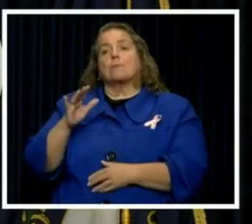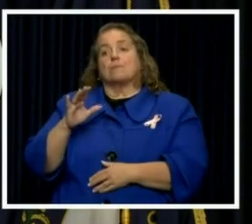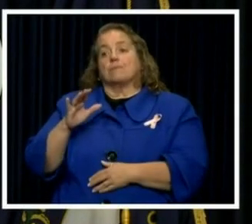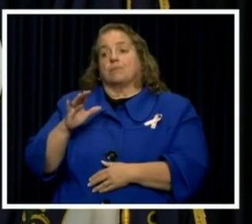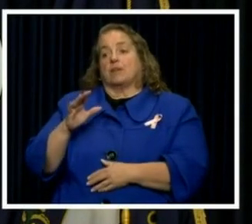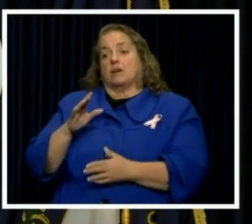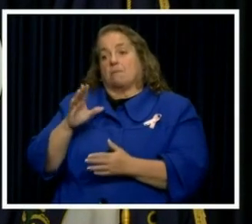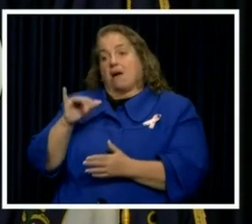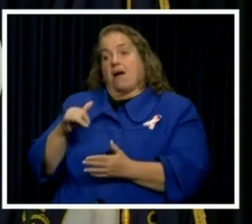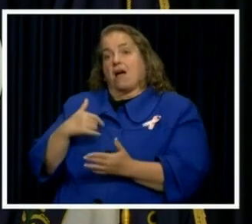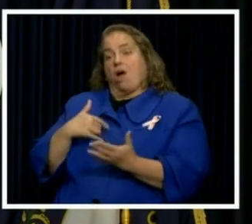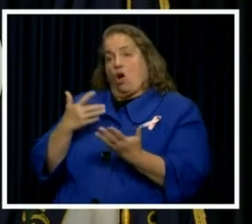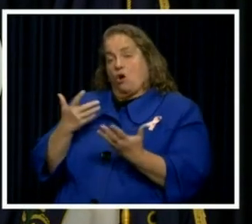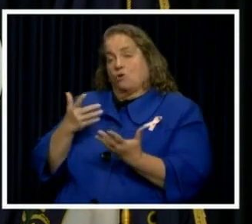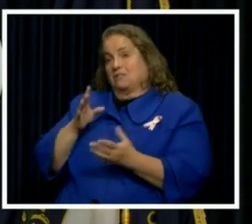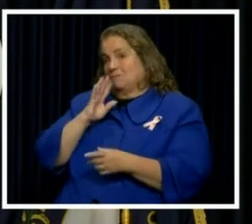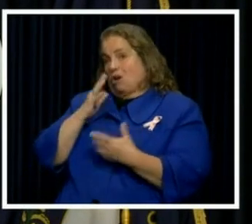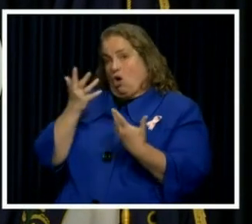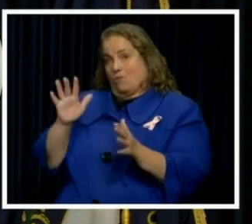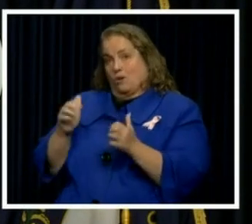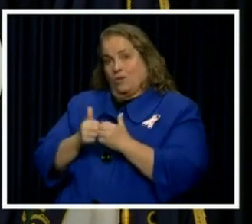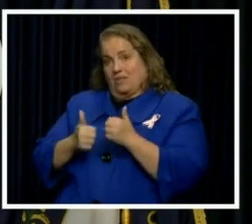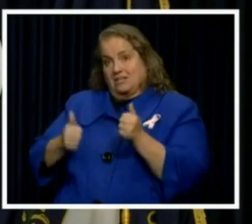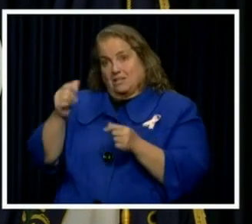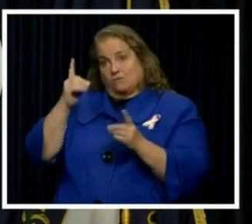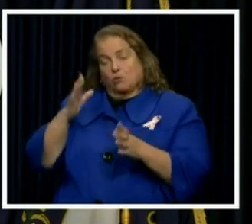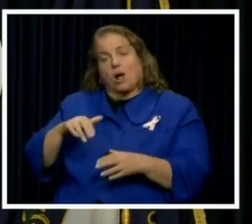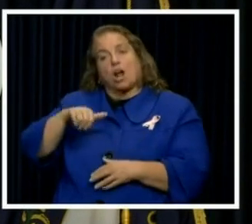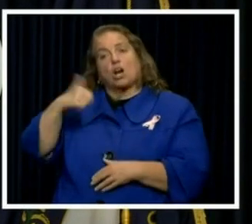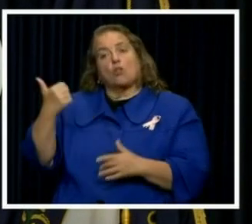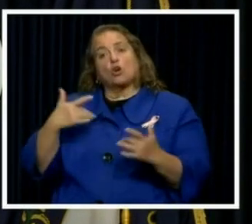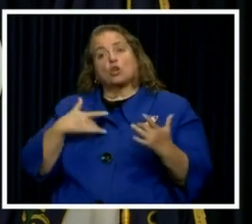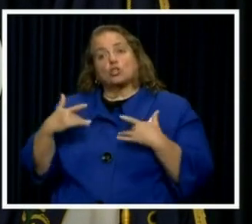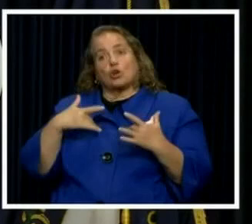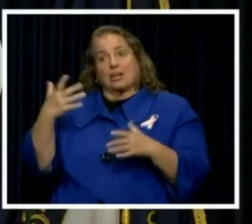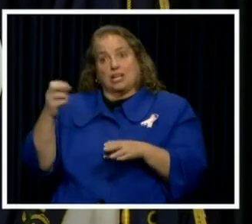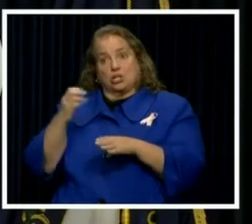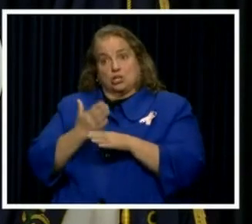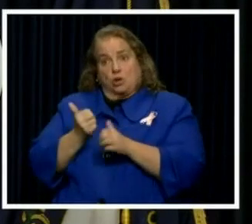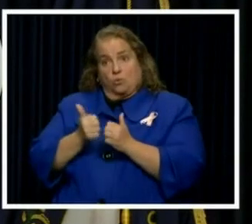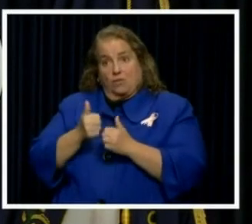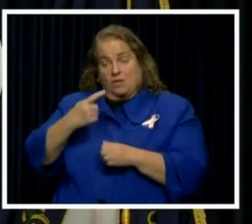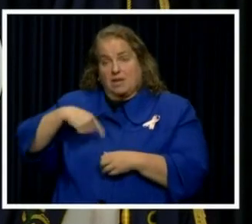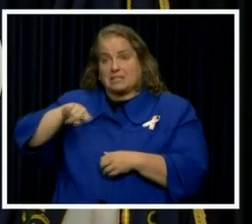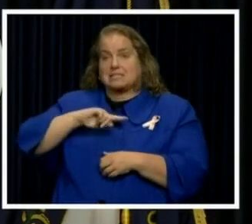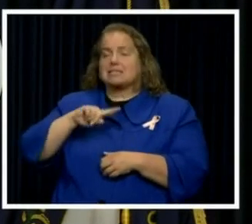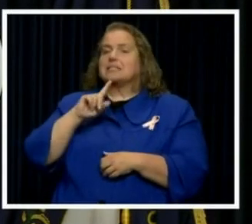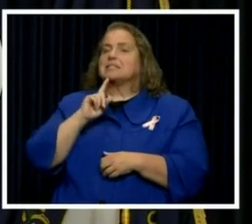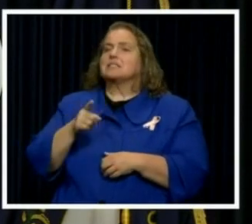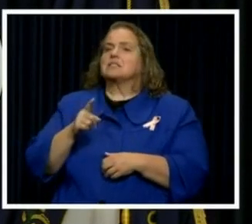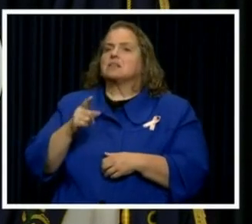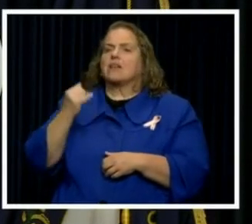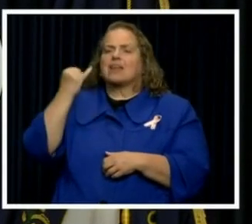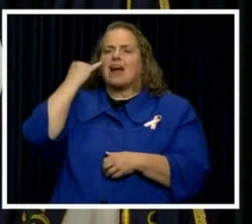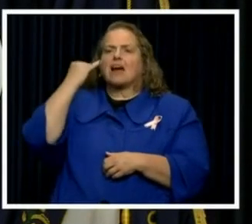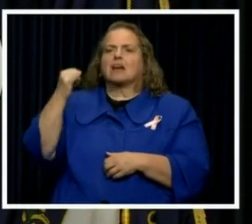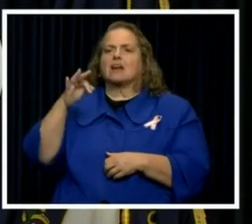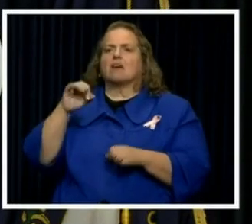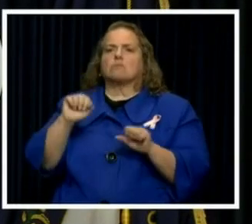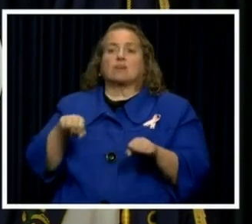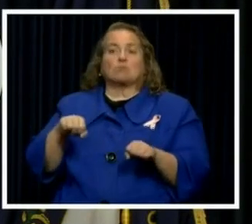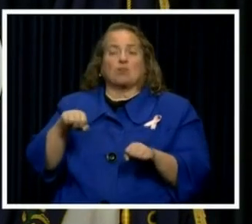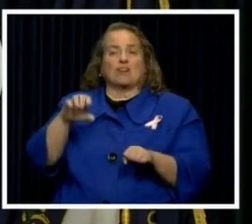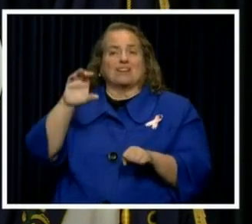the executive director, another concern that he shared with us is the prospect of a cyber